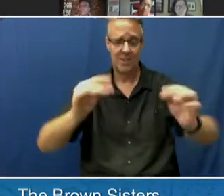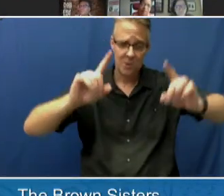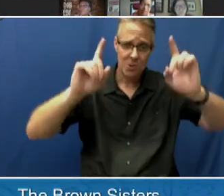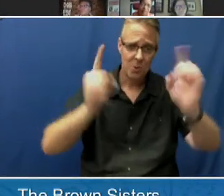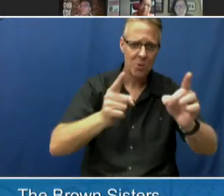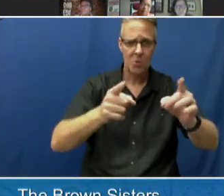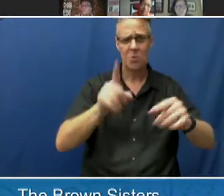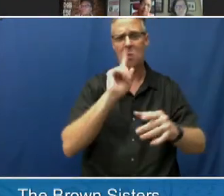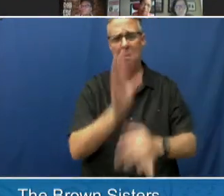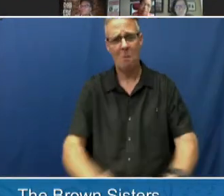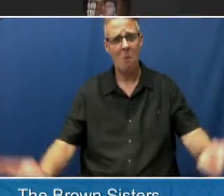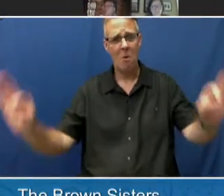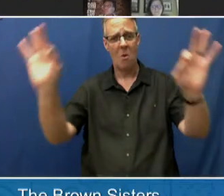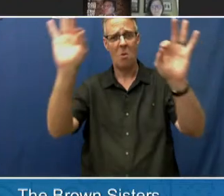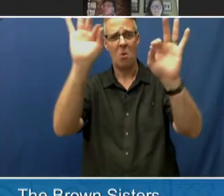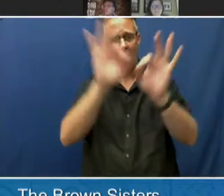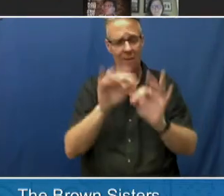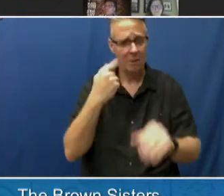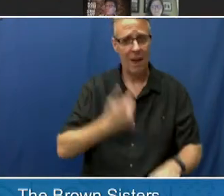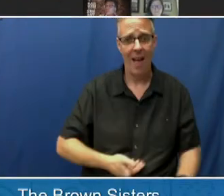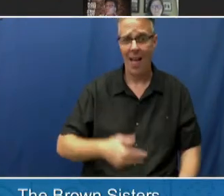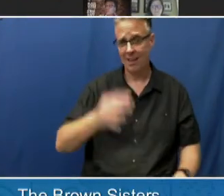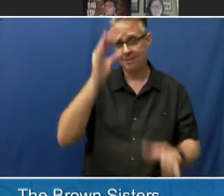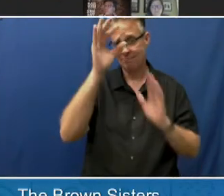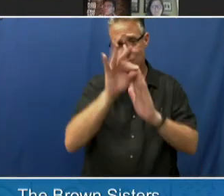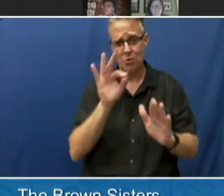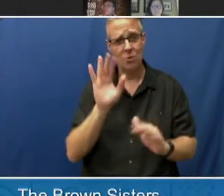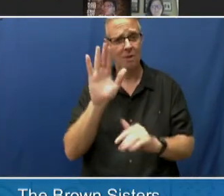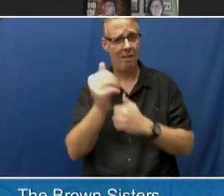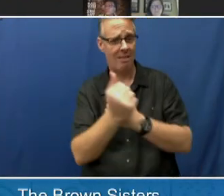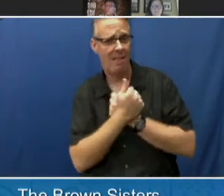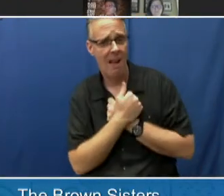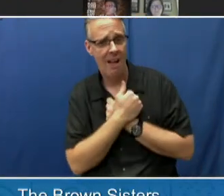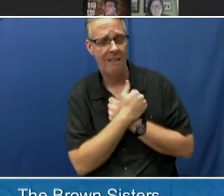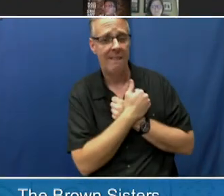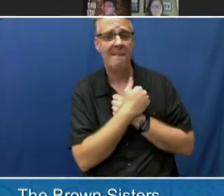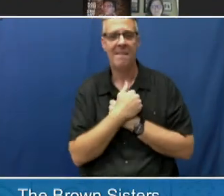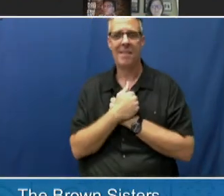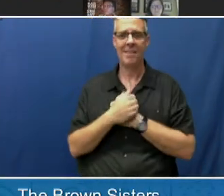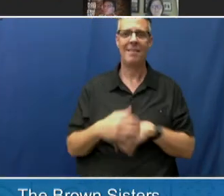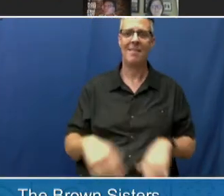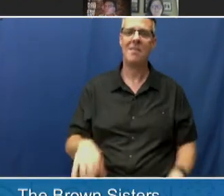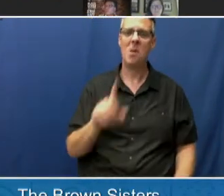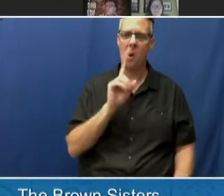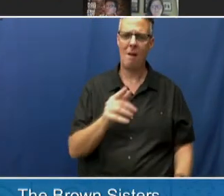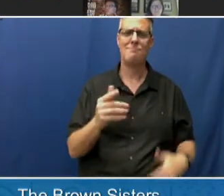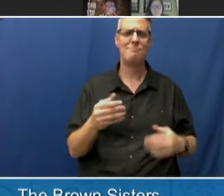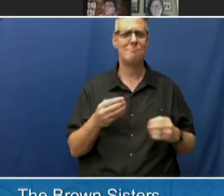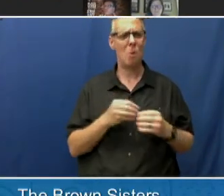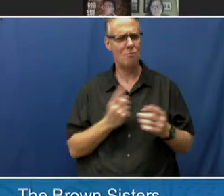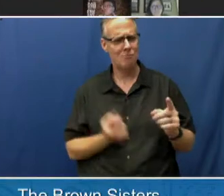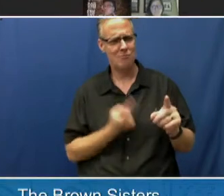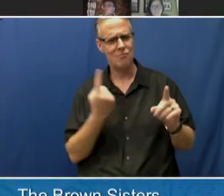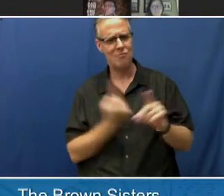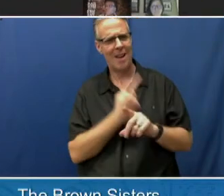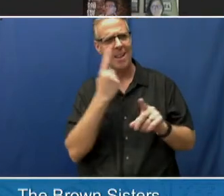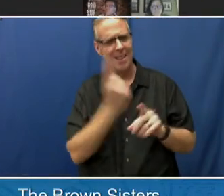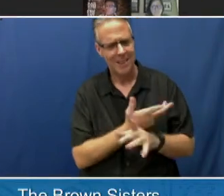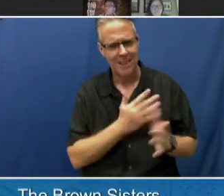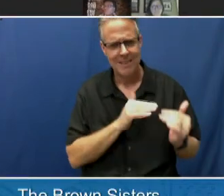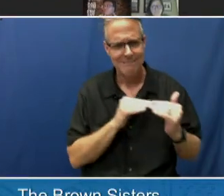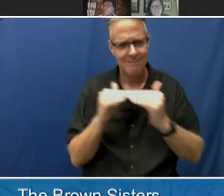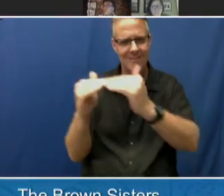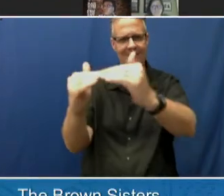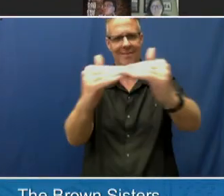you're important to me. I choose love. It brings justice and